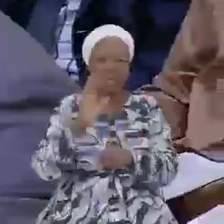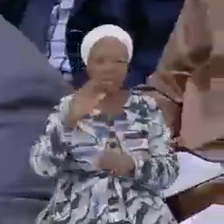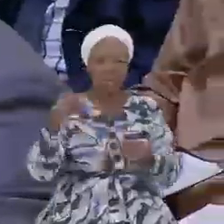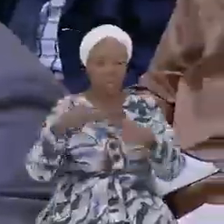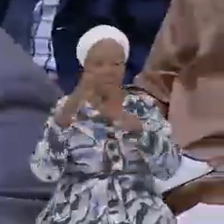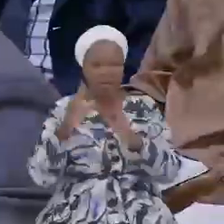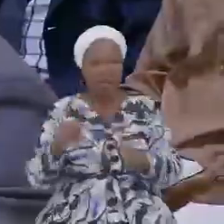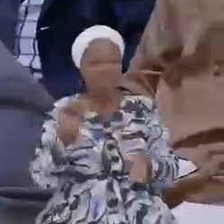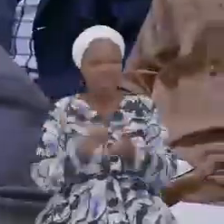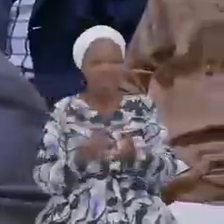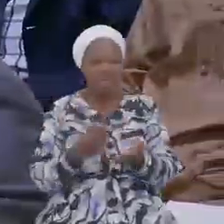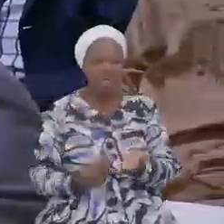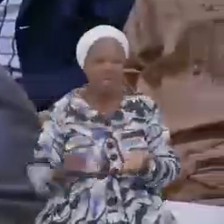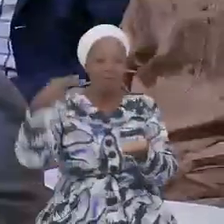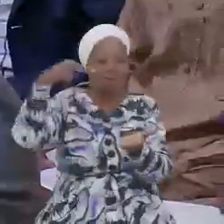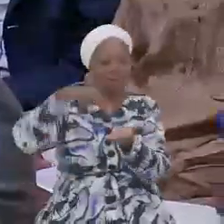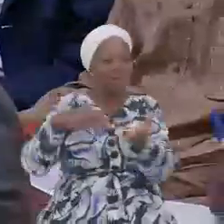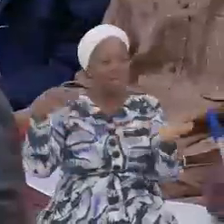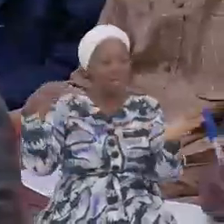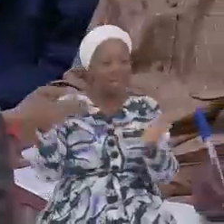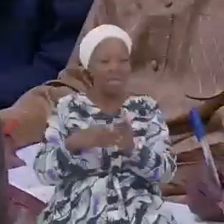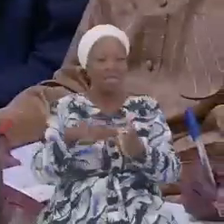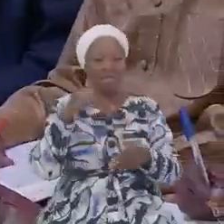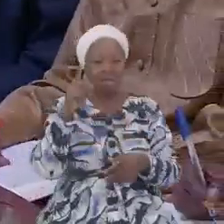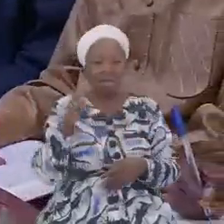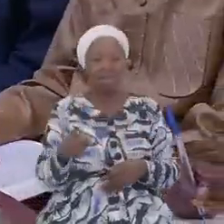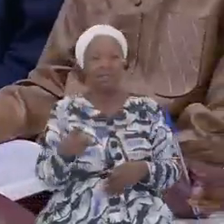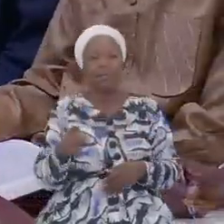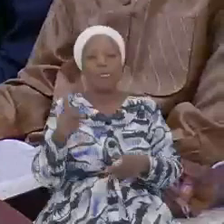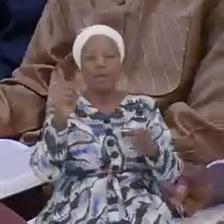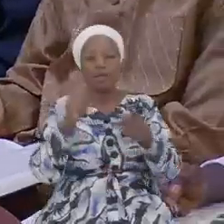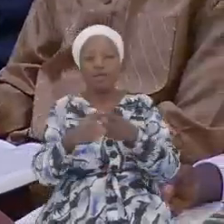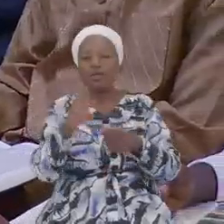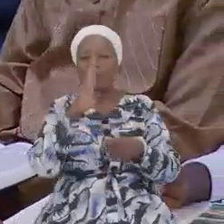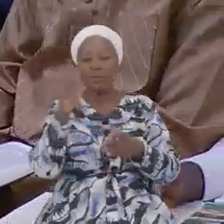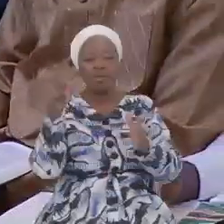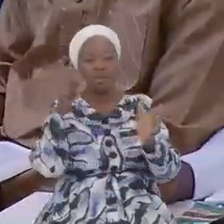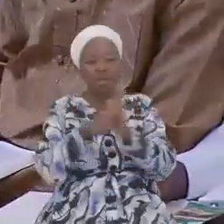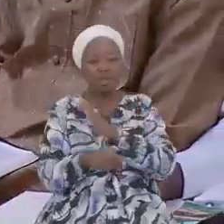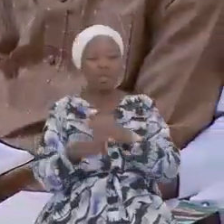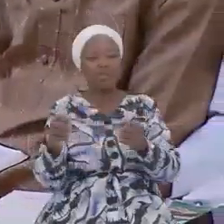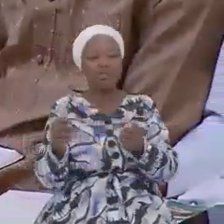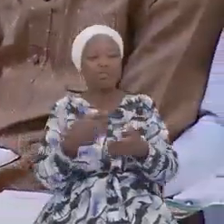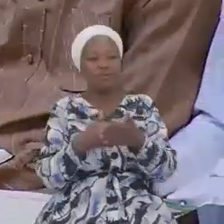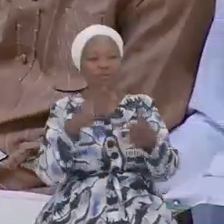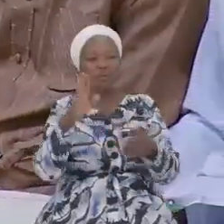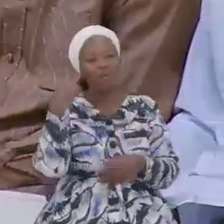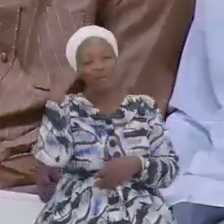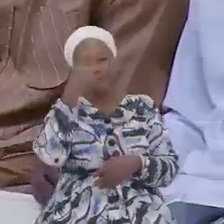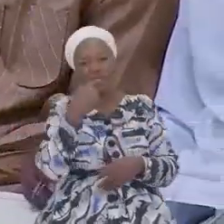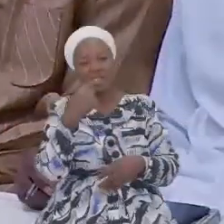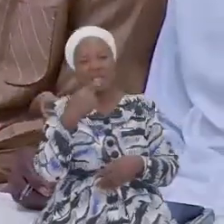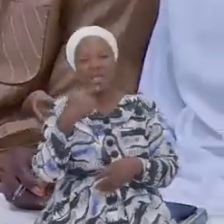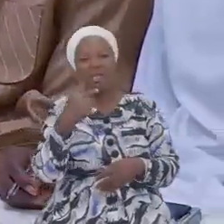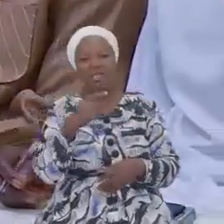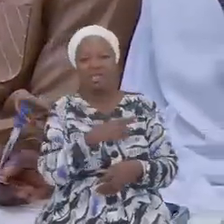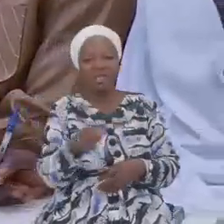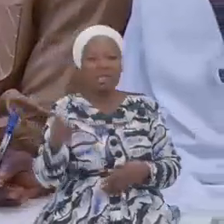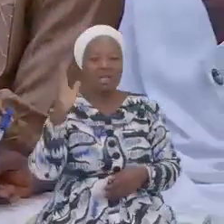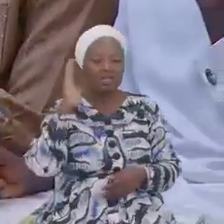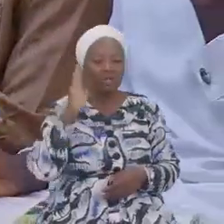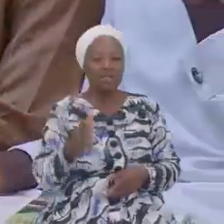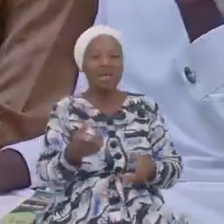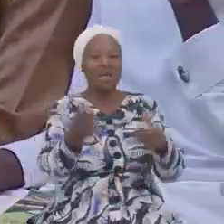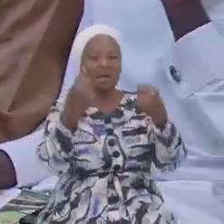enemies that rise up against thee to be smitten before thy face. They